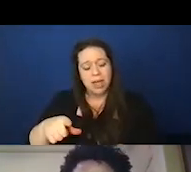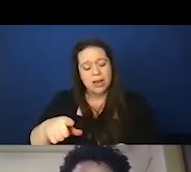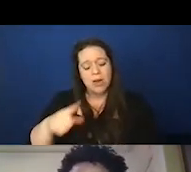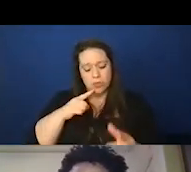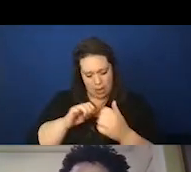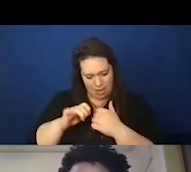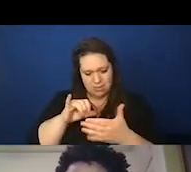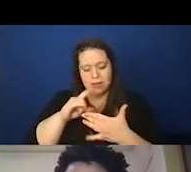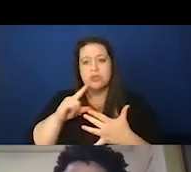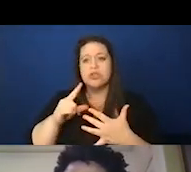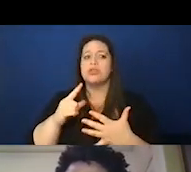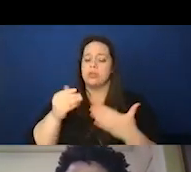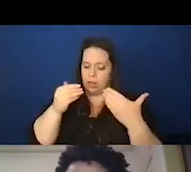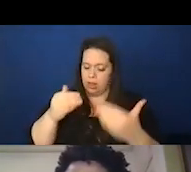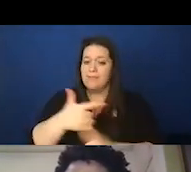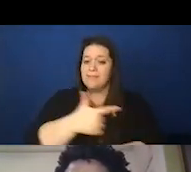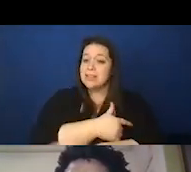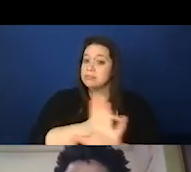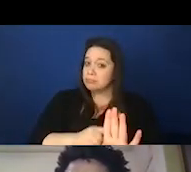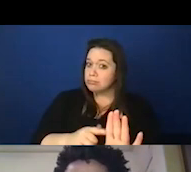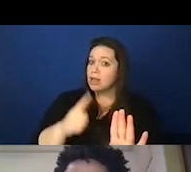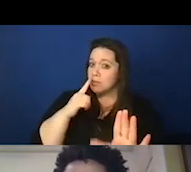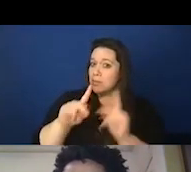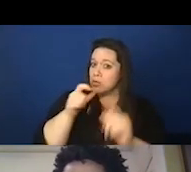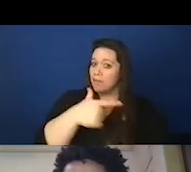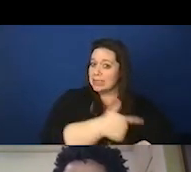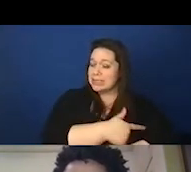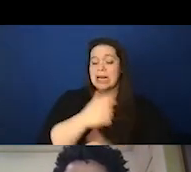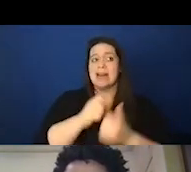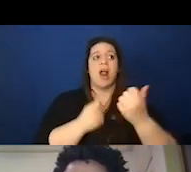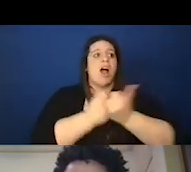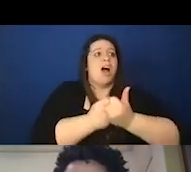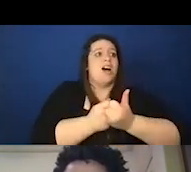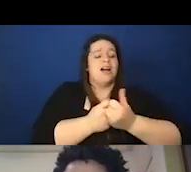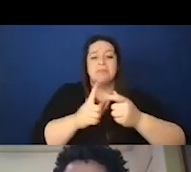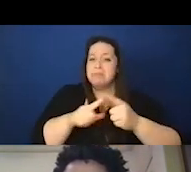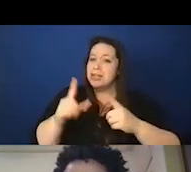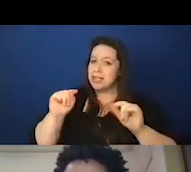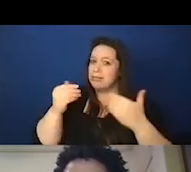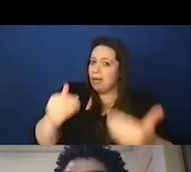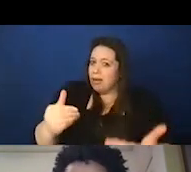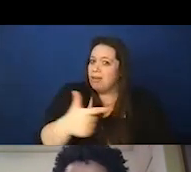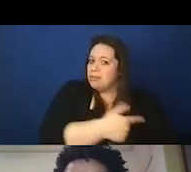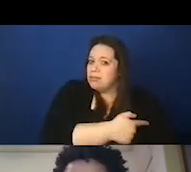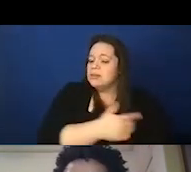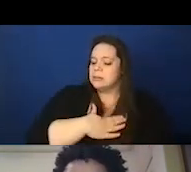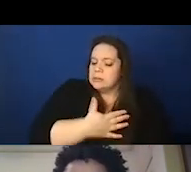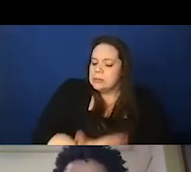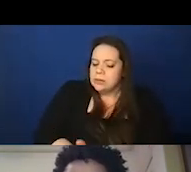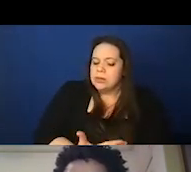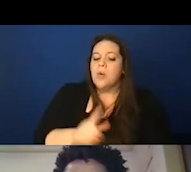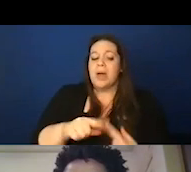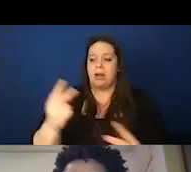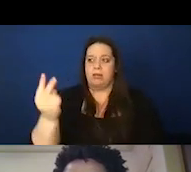that got the vaccine, not everybody was for it, but they did. They came out of it saying, wow, I'm glad it's over. It worked out for me.